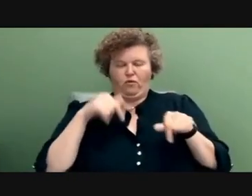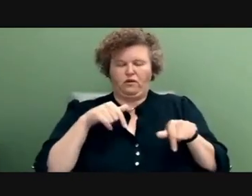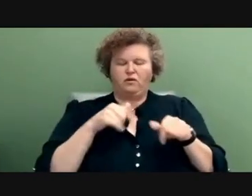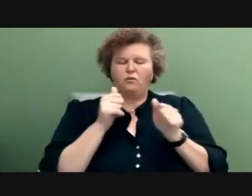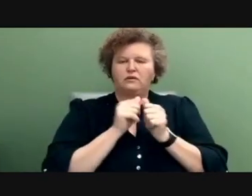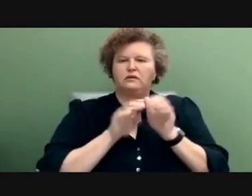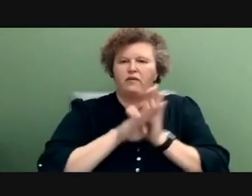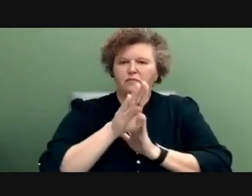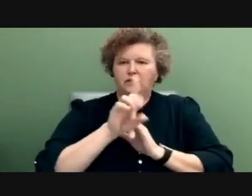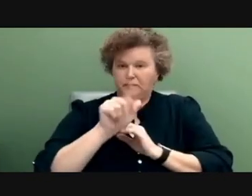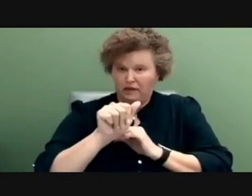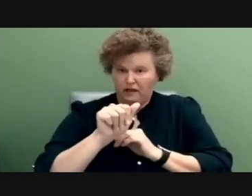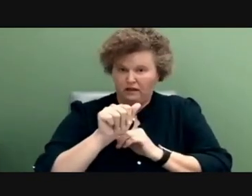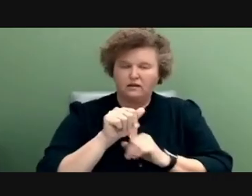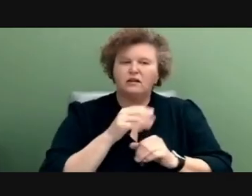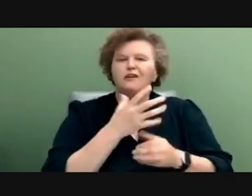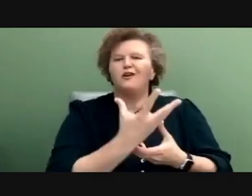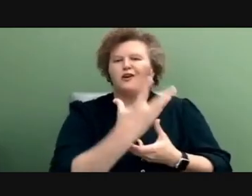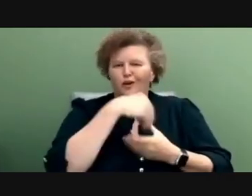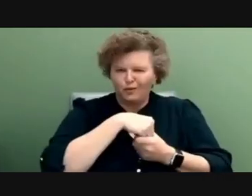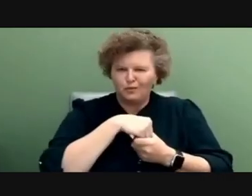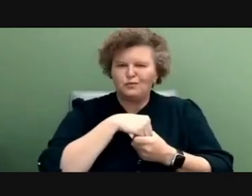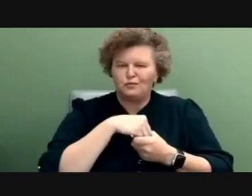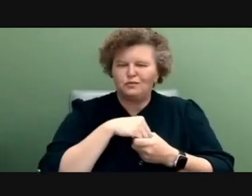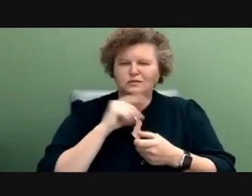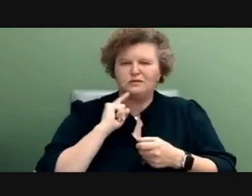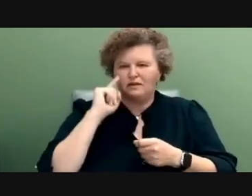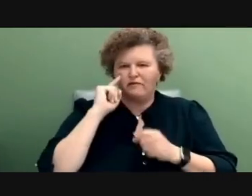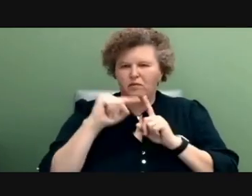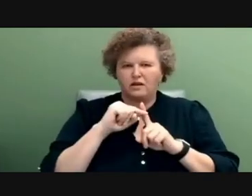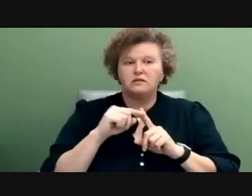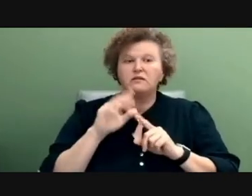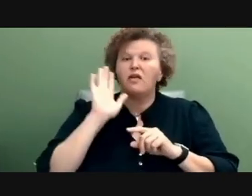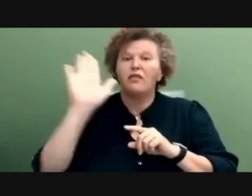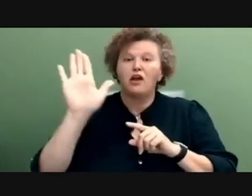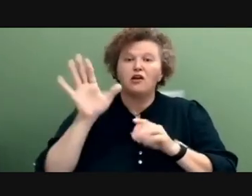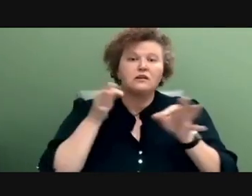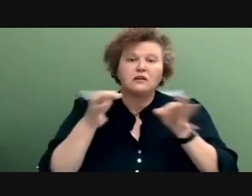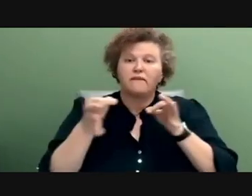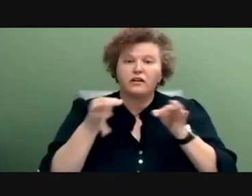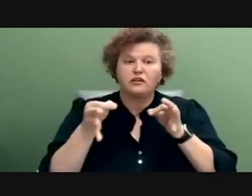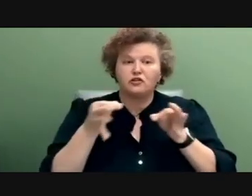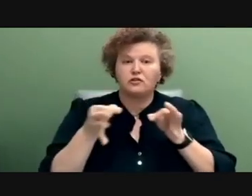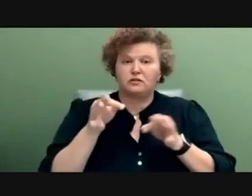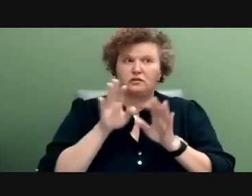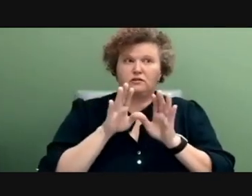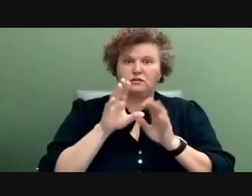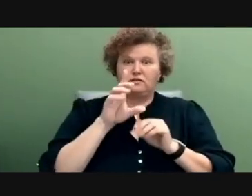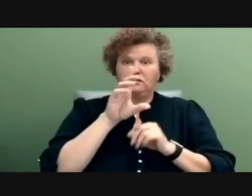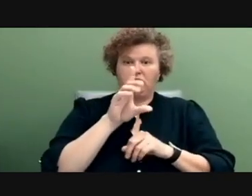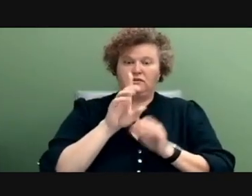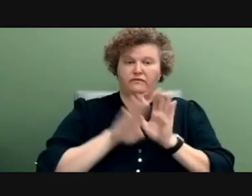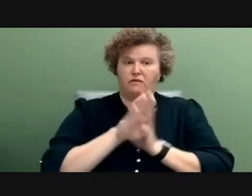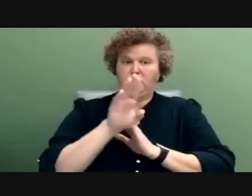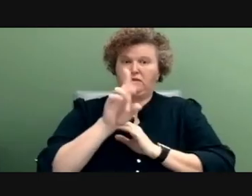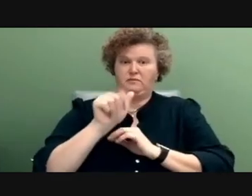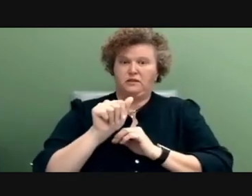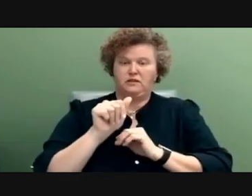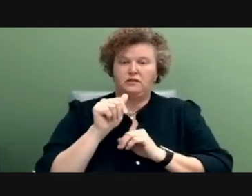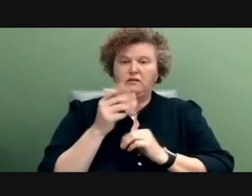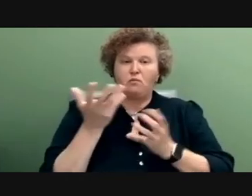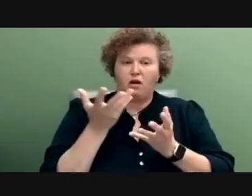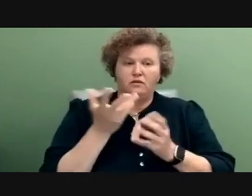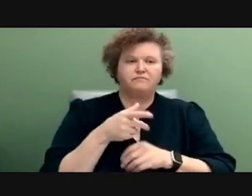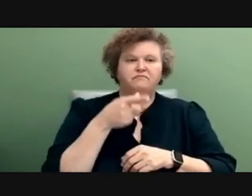for people here in California with the developmental disability like autism is considered as Deaf Plus, and it explains information related with that as